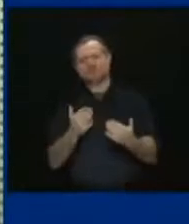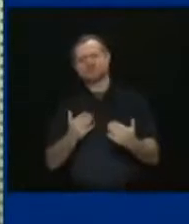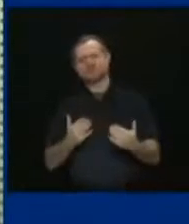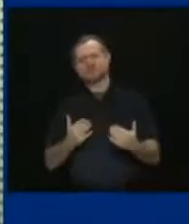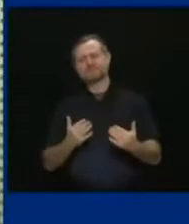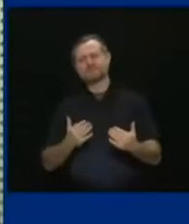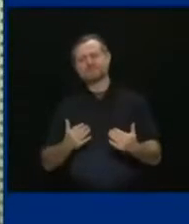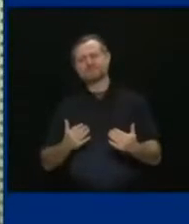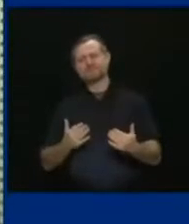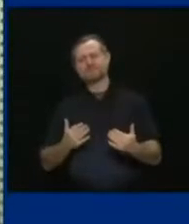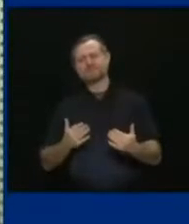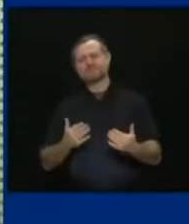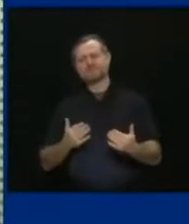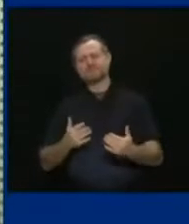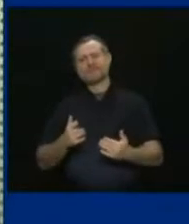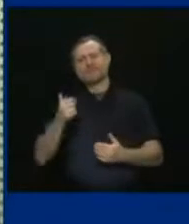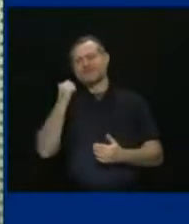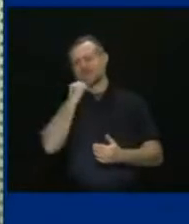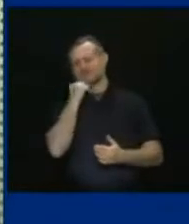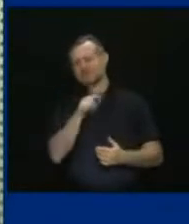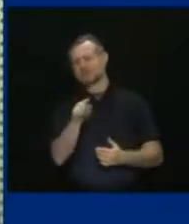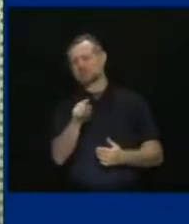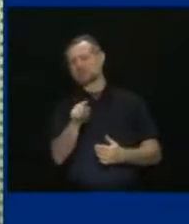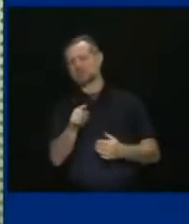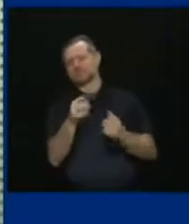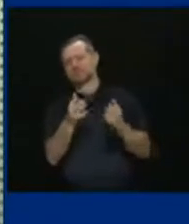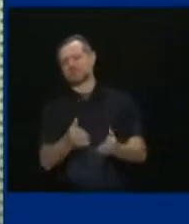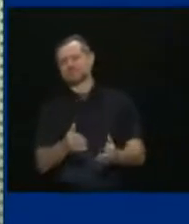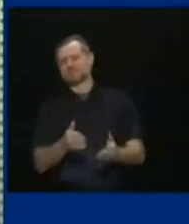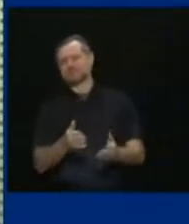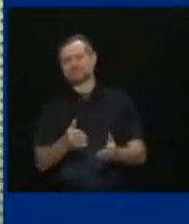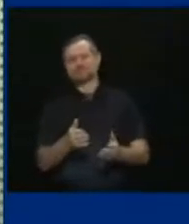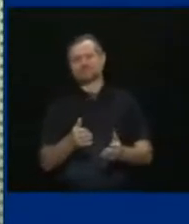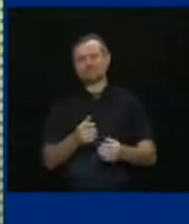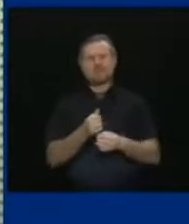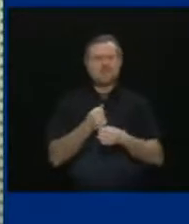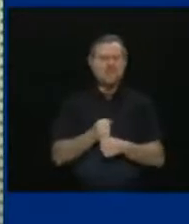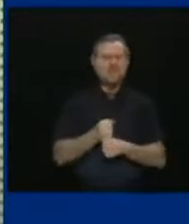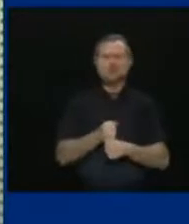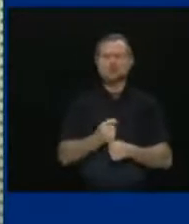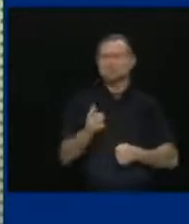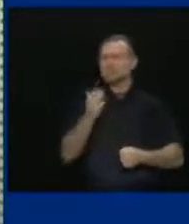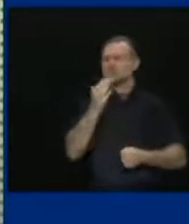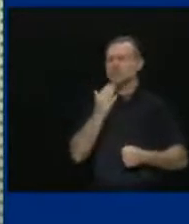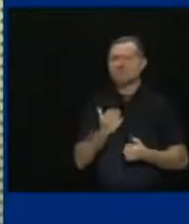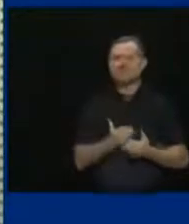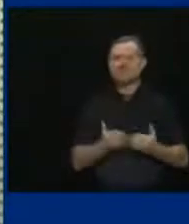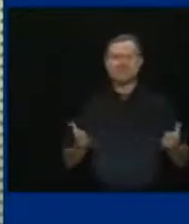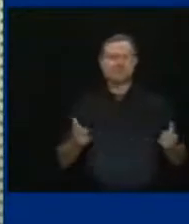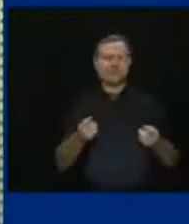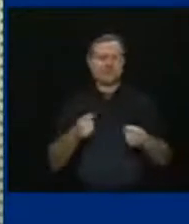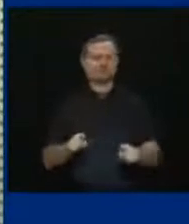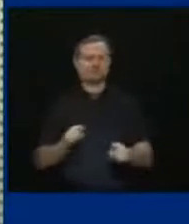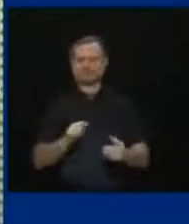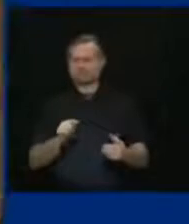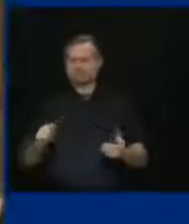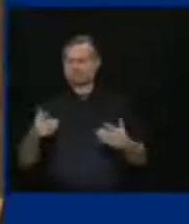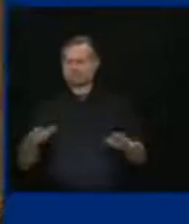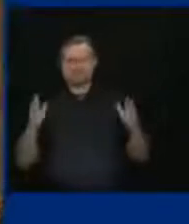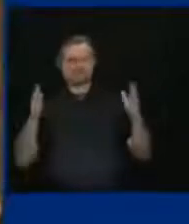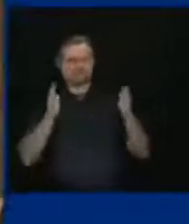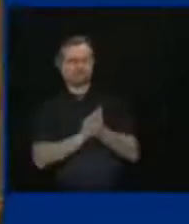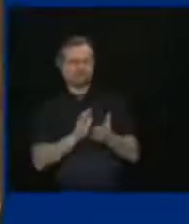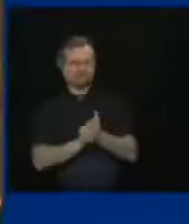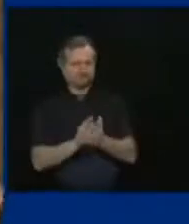Every day you are making good things happen. Look at that. So let's give a round of applause for that. So good.